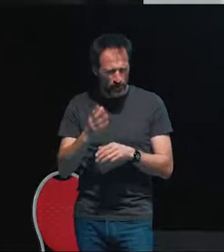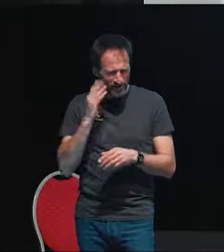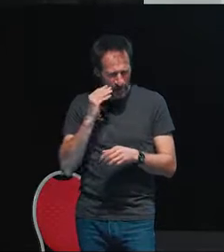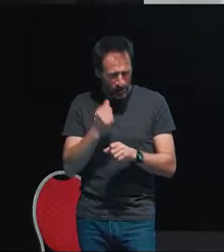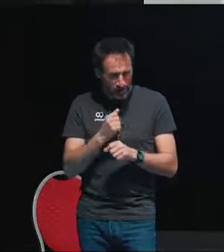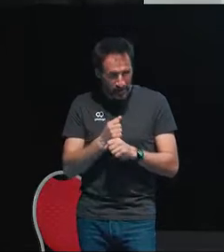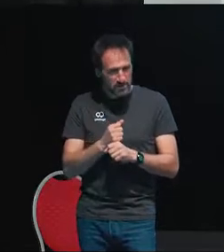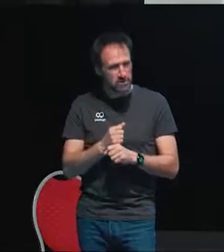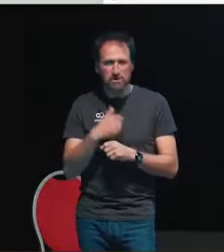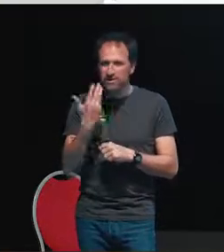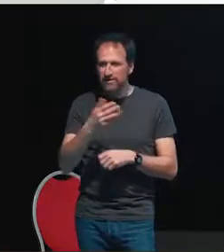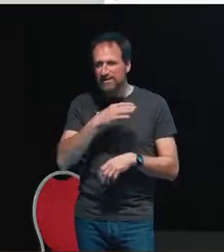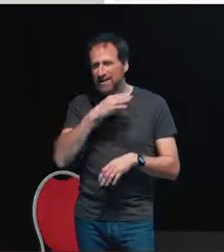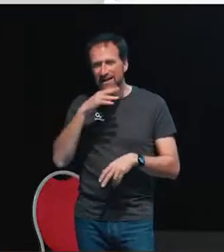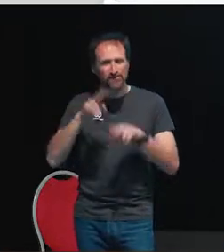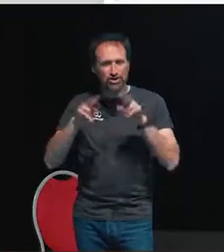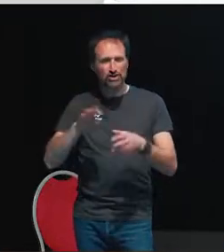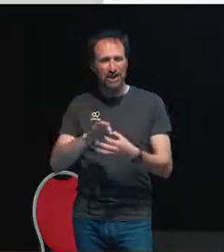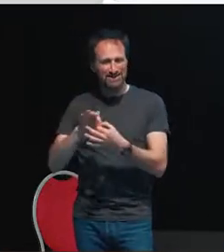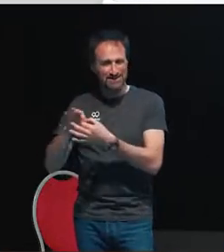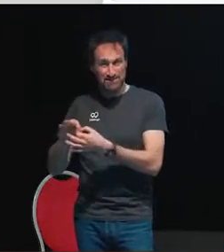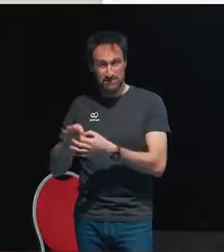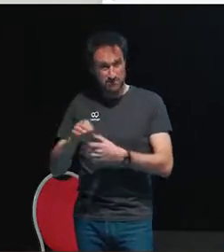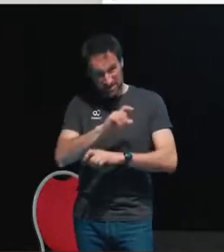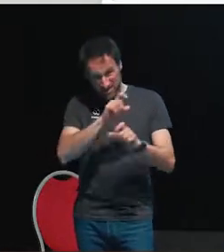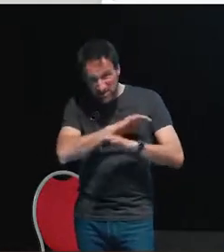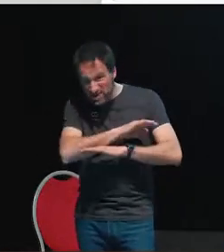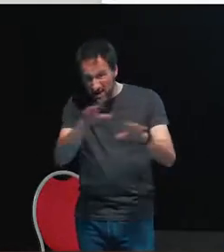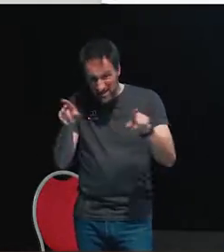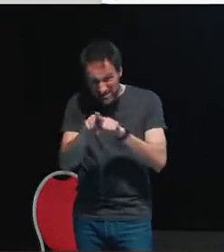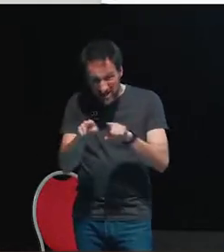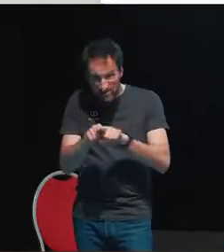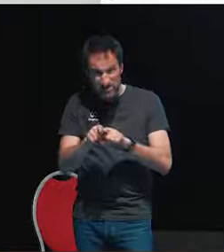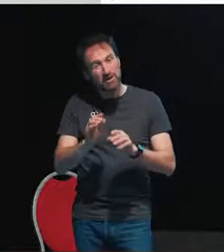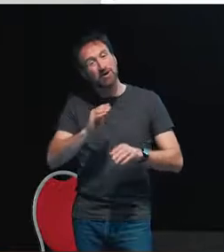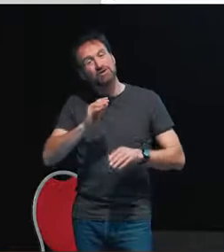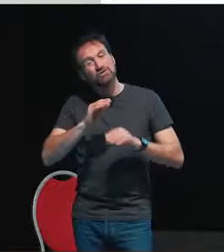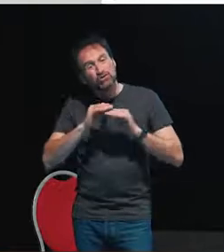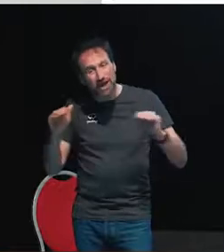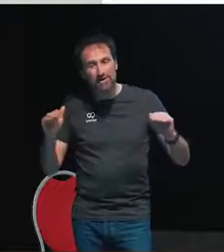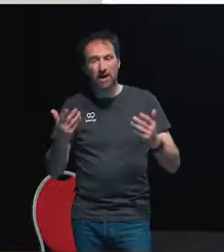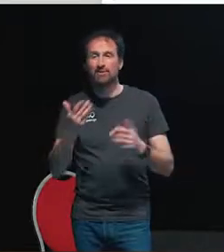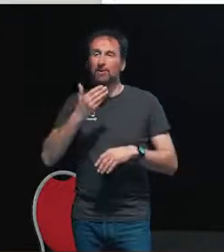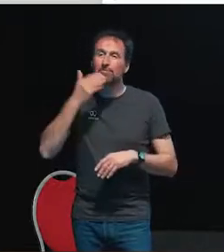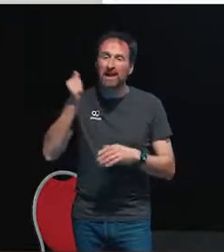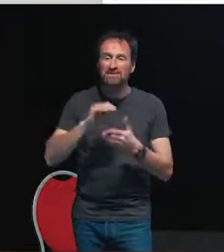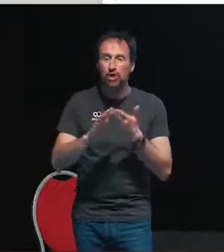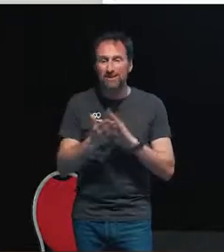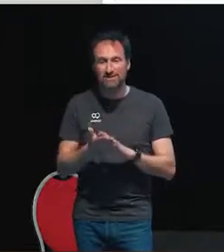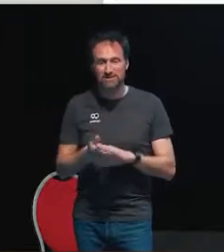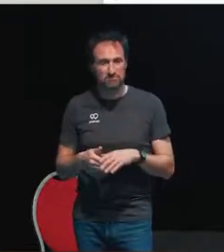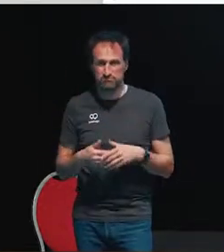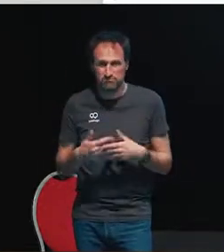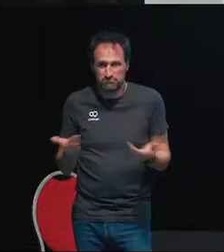companies do it the same and sometimes it can be hard to find out is there a standard or best practice or anything like that and and